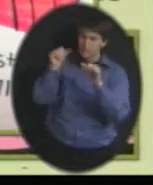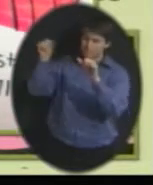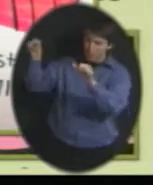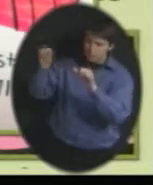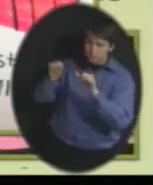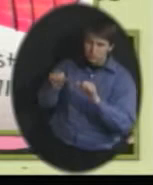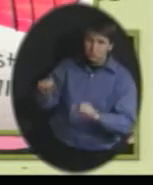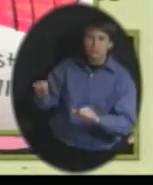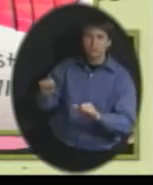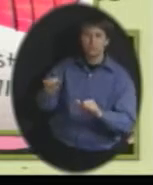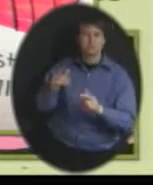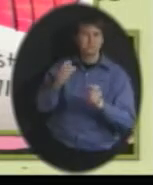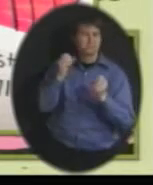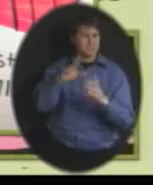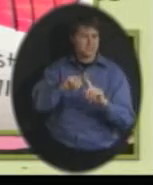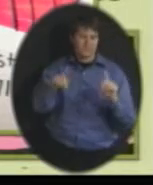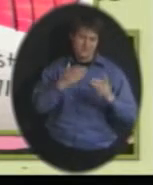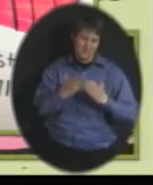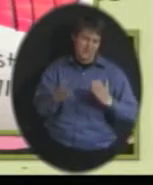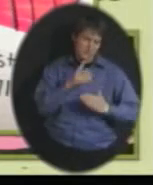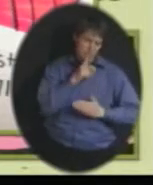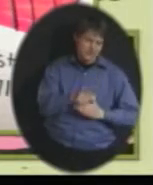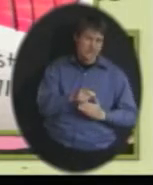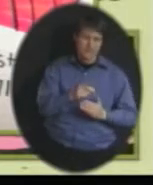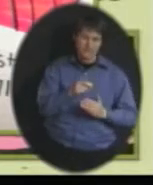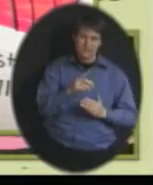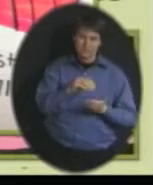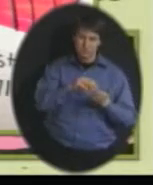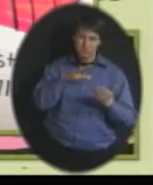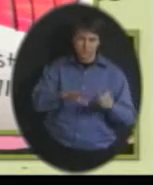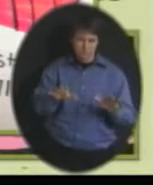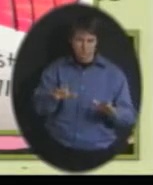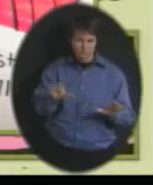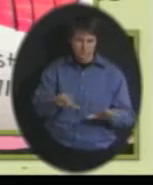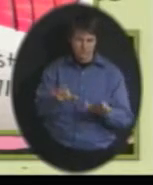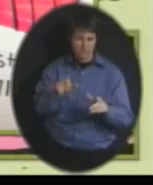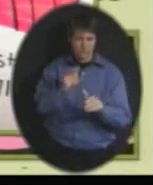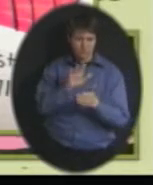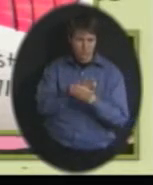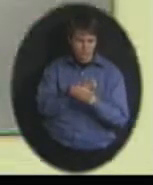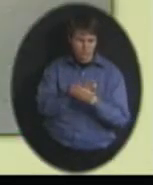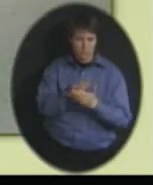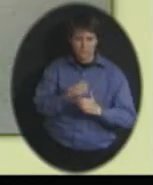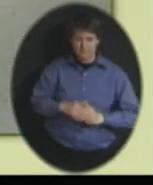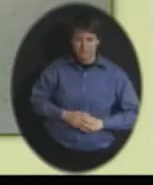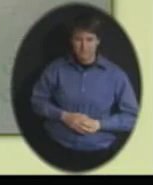We had all kinds of things, really, that the kids did at school with their teachers.